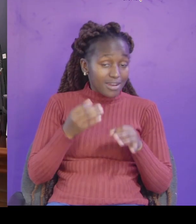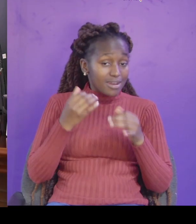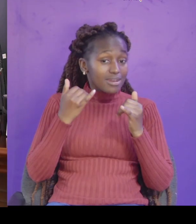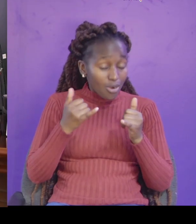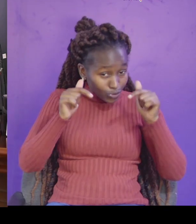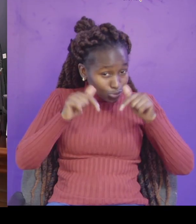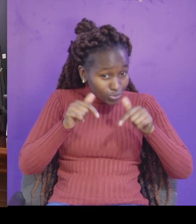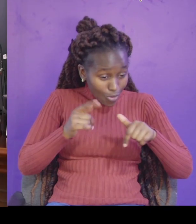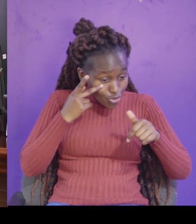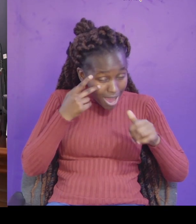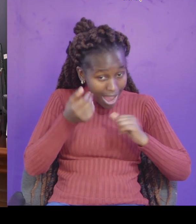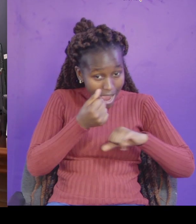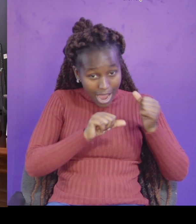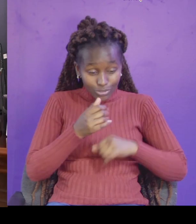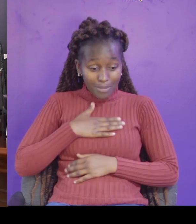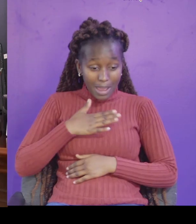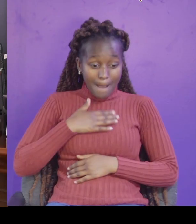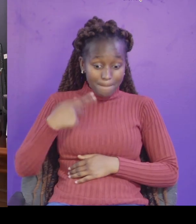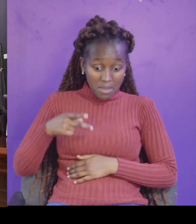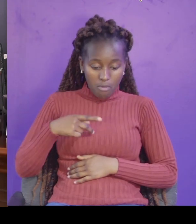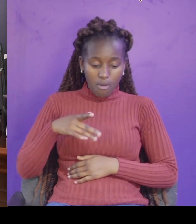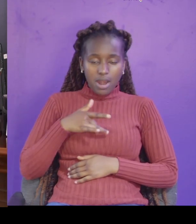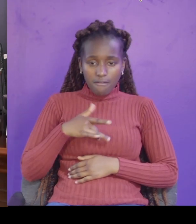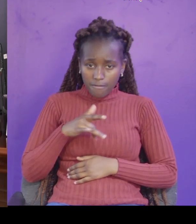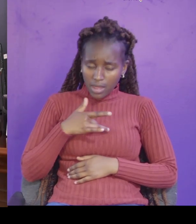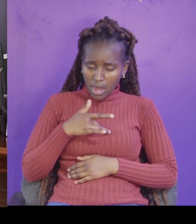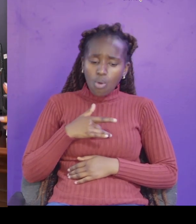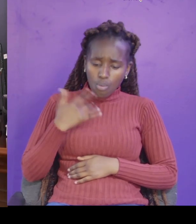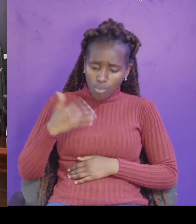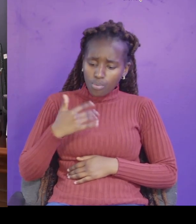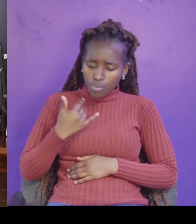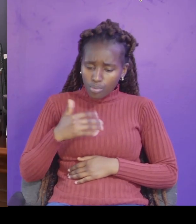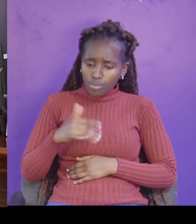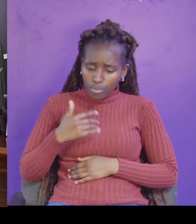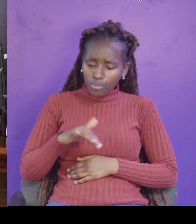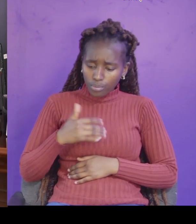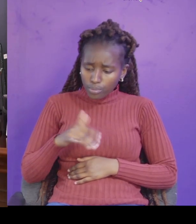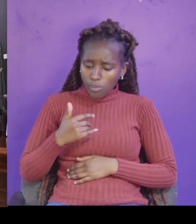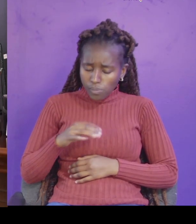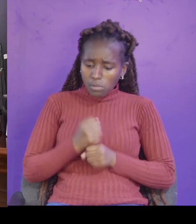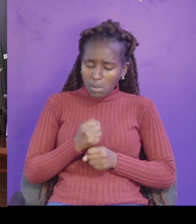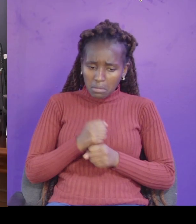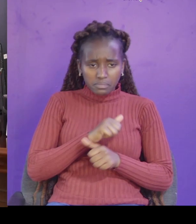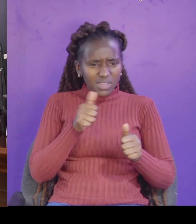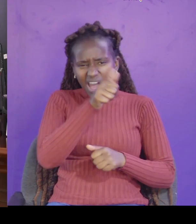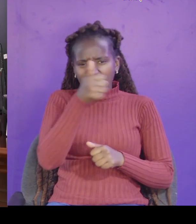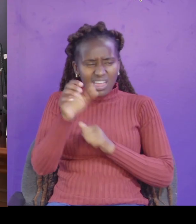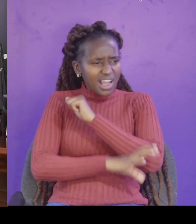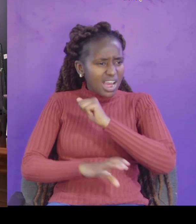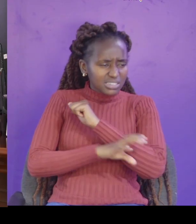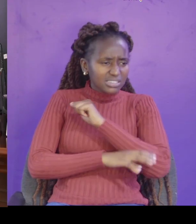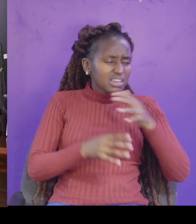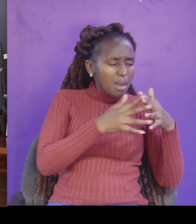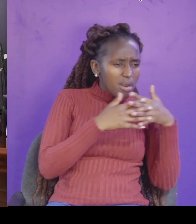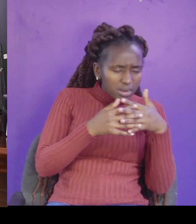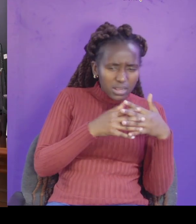many people are enjoying. People from outside when systems are working, like US, Canada, Germany, calls me and appreciate